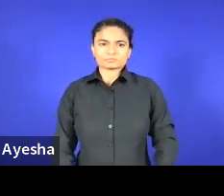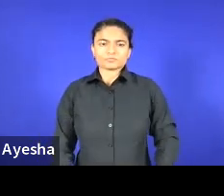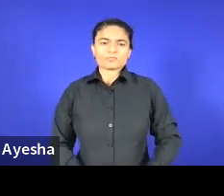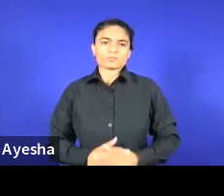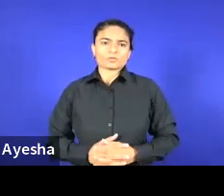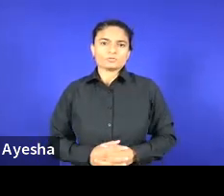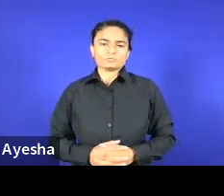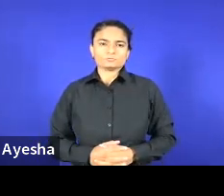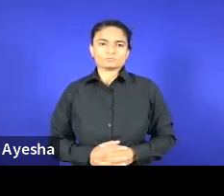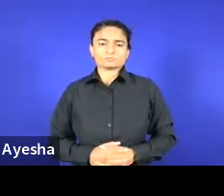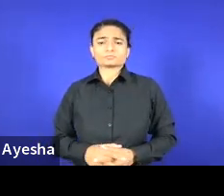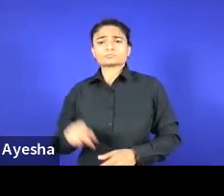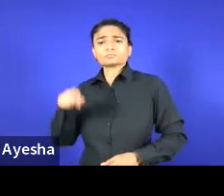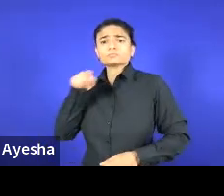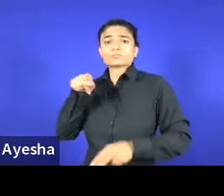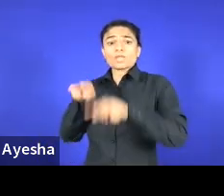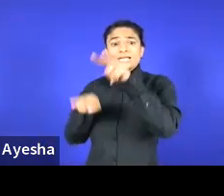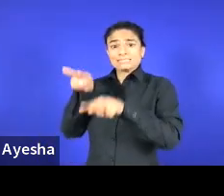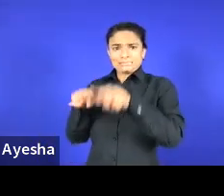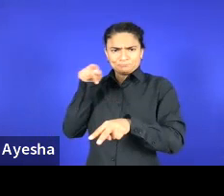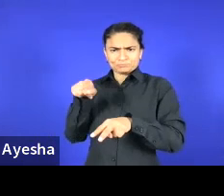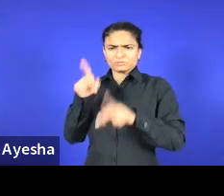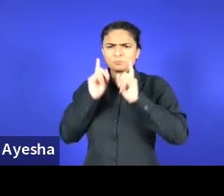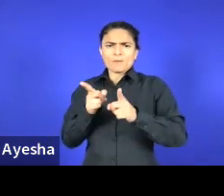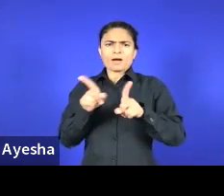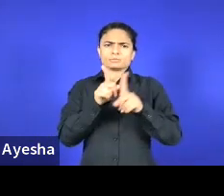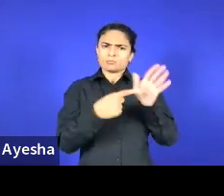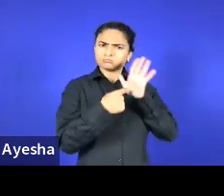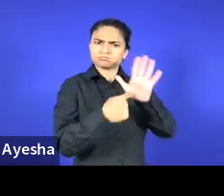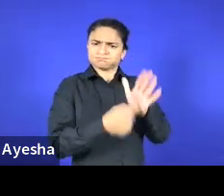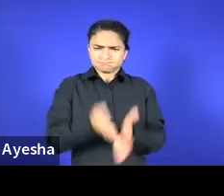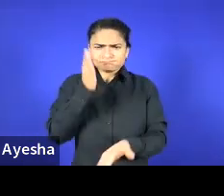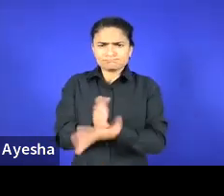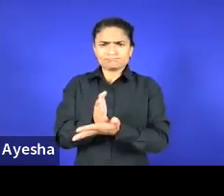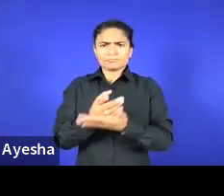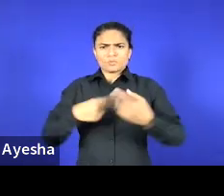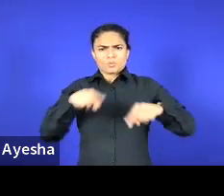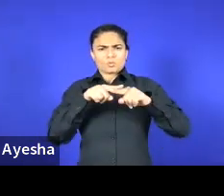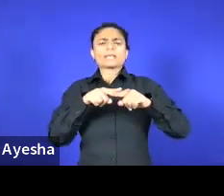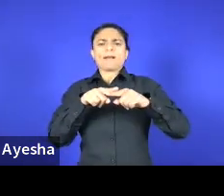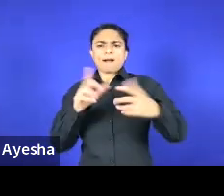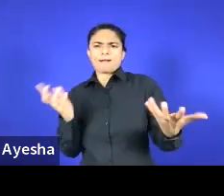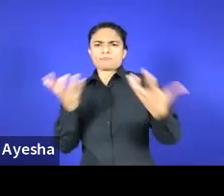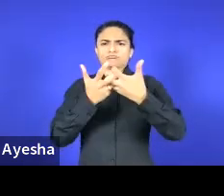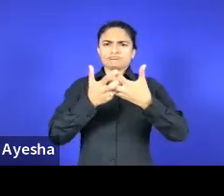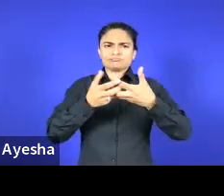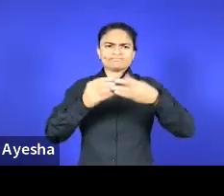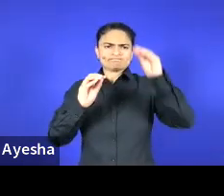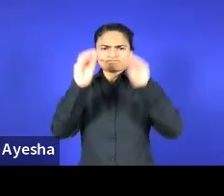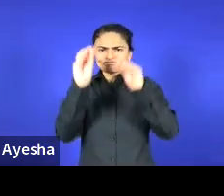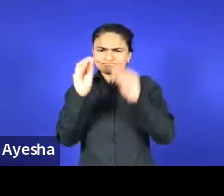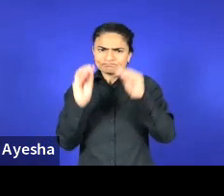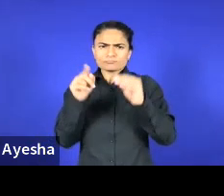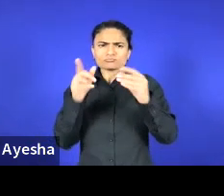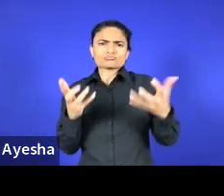but also policy planning at local and national level, bringing data that governments rarely are. And a